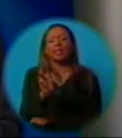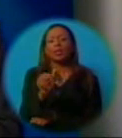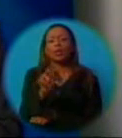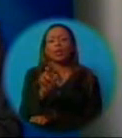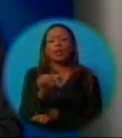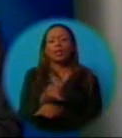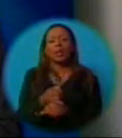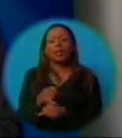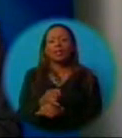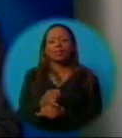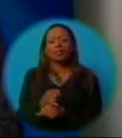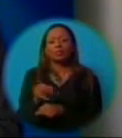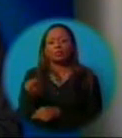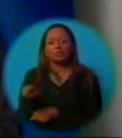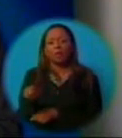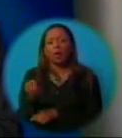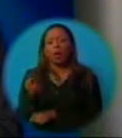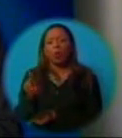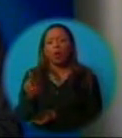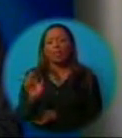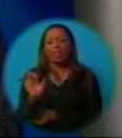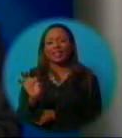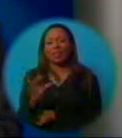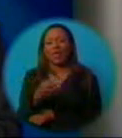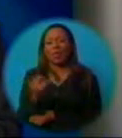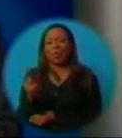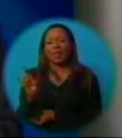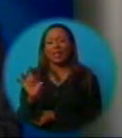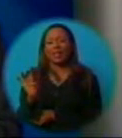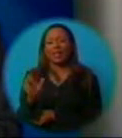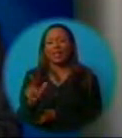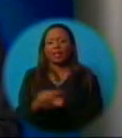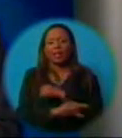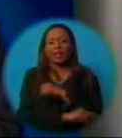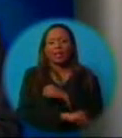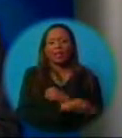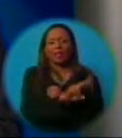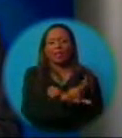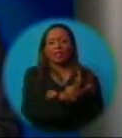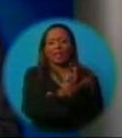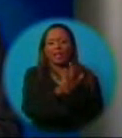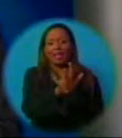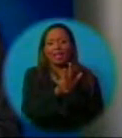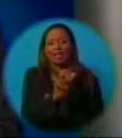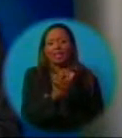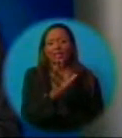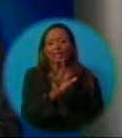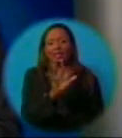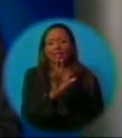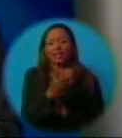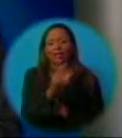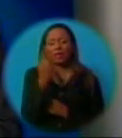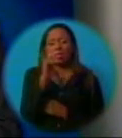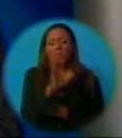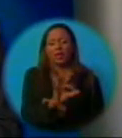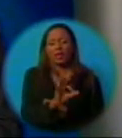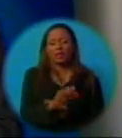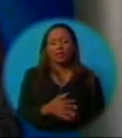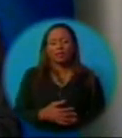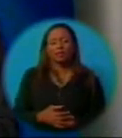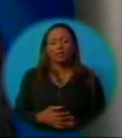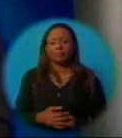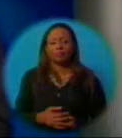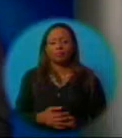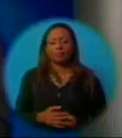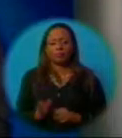Providence. Scores, Leeward Islands 109 and 183. Guyana 317 for 9 declared. Back